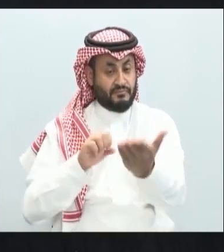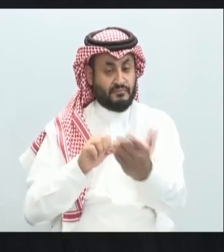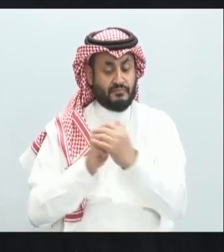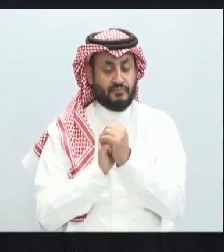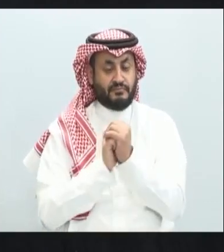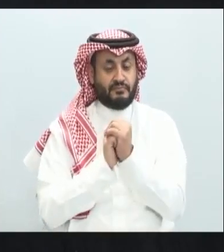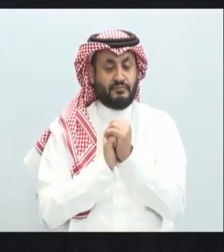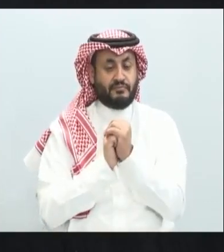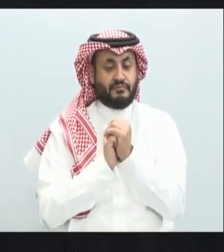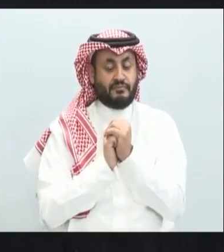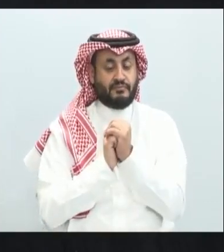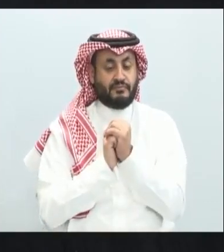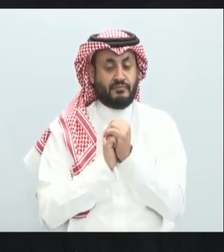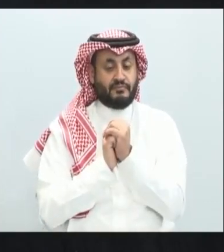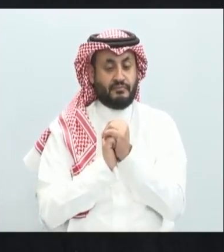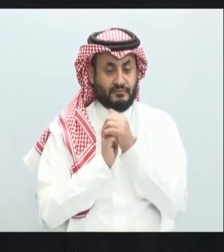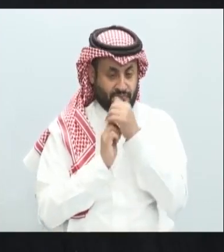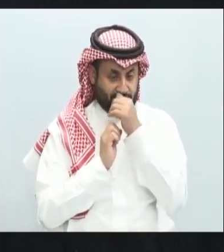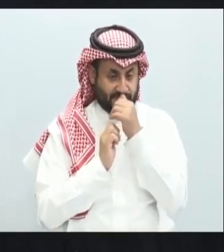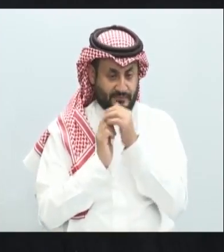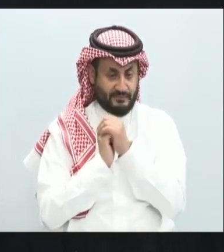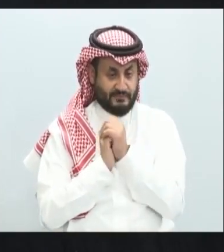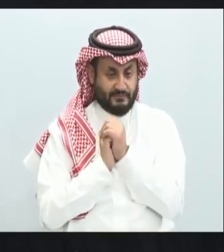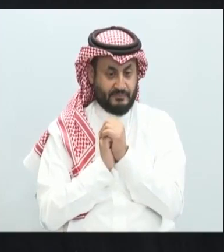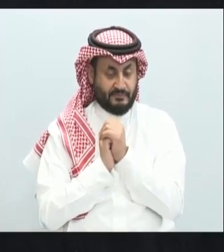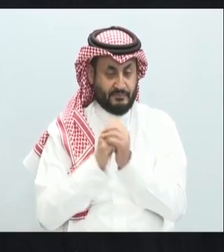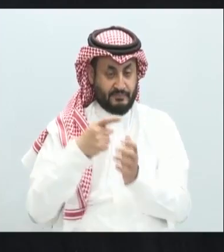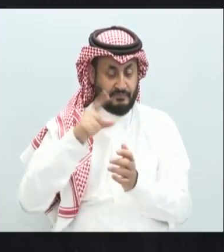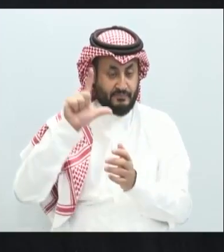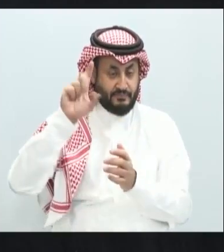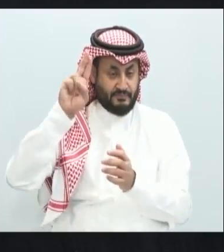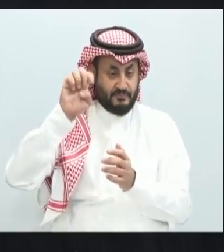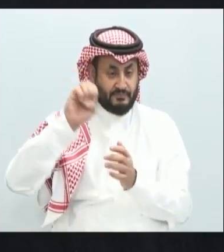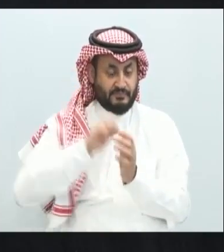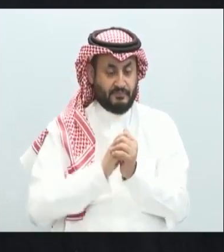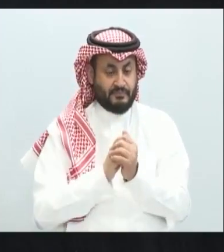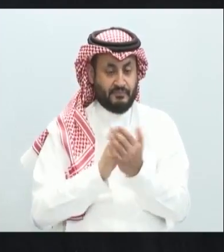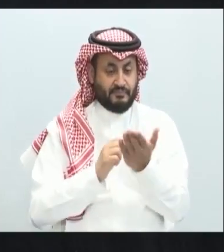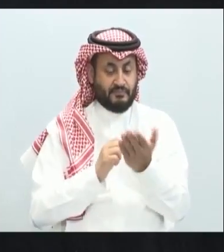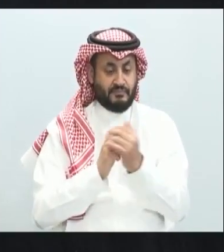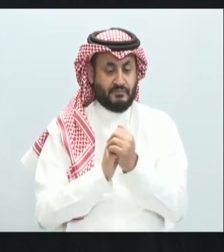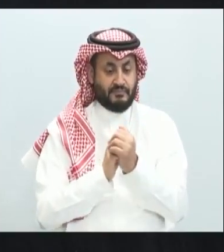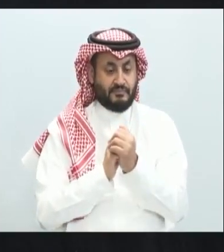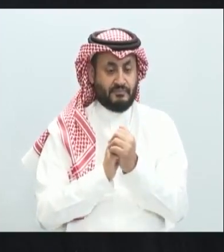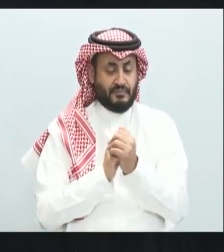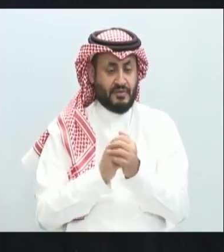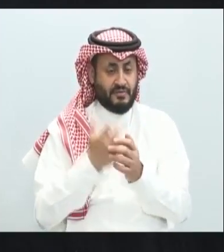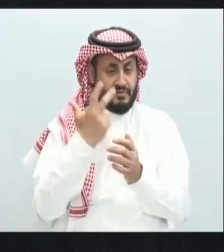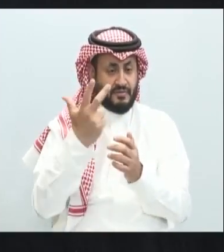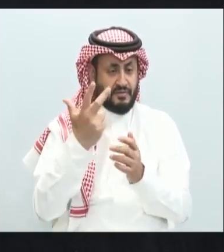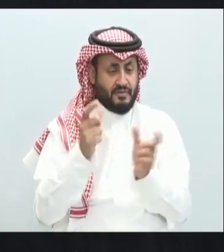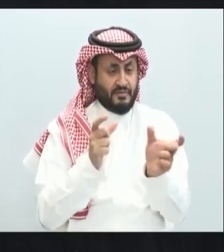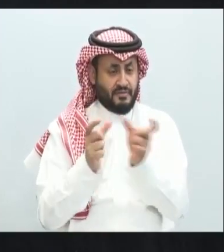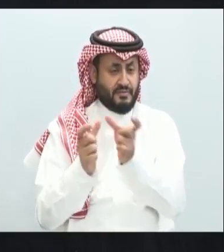come up with a word which is glue, glue. So here we said that these are the three words